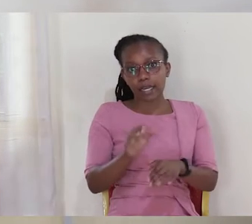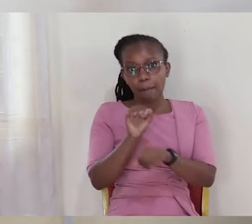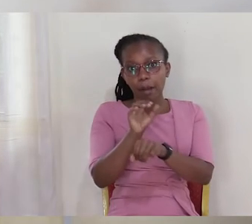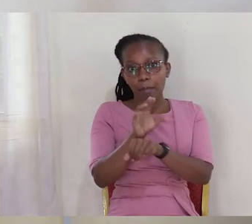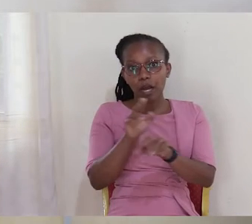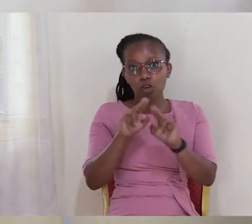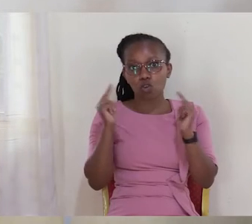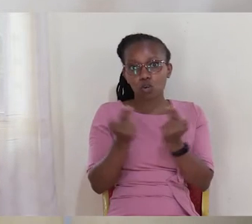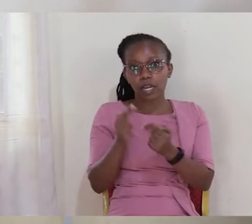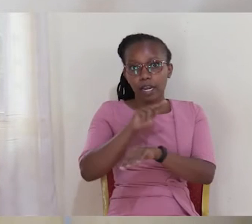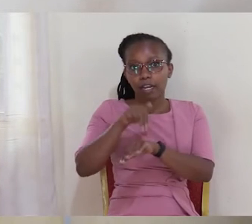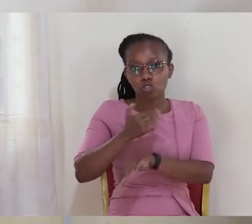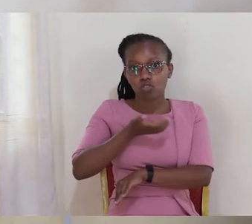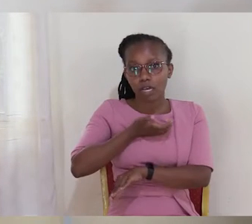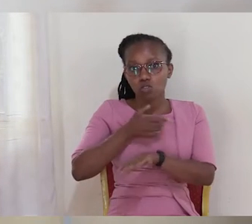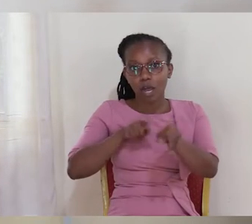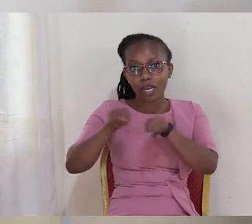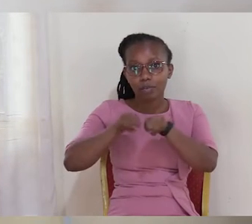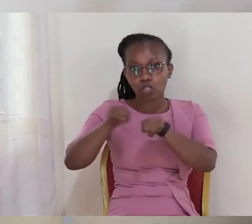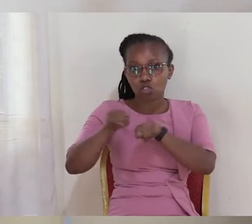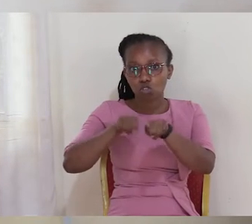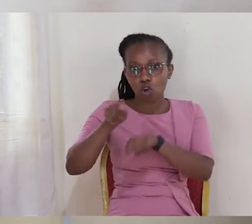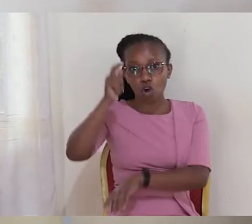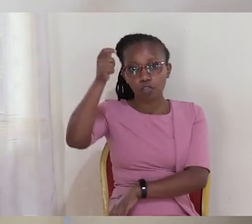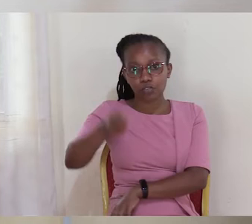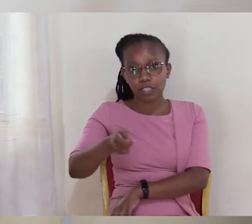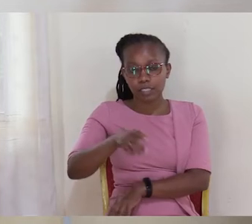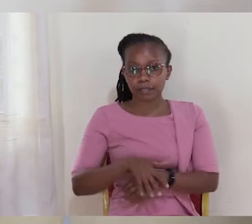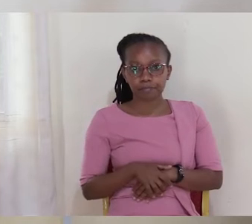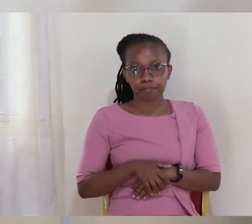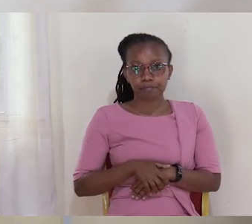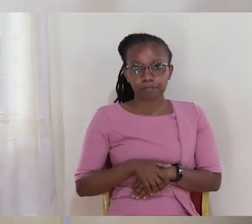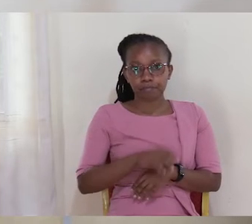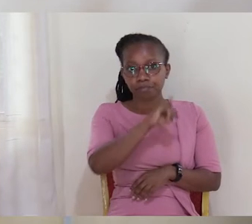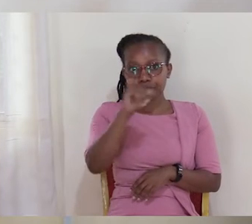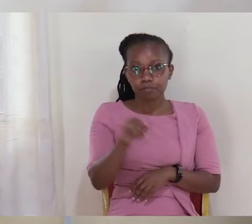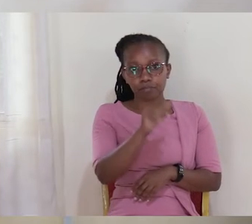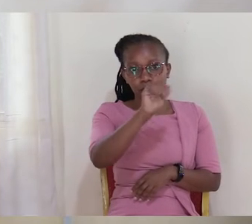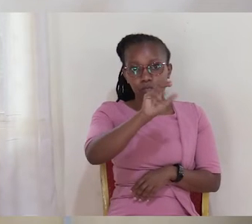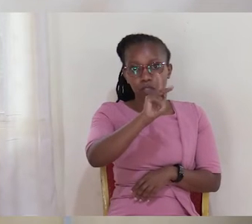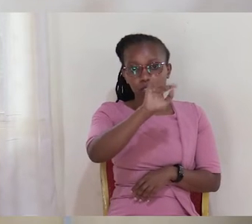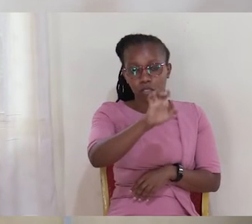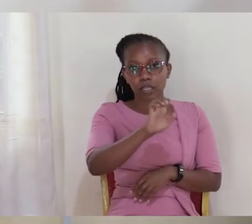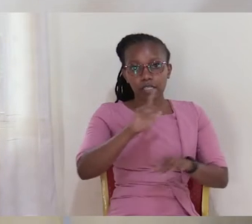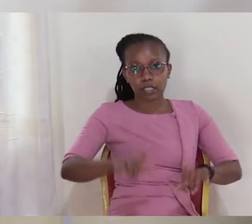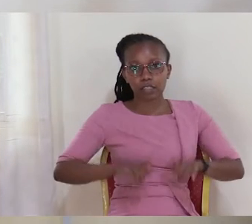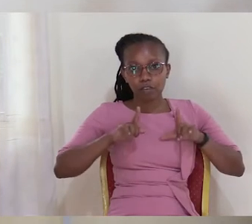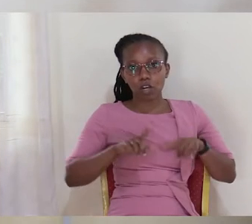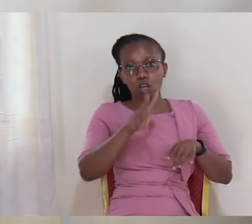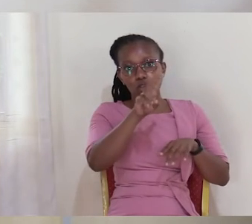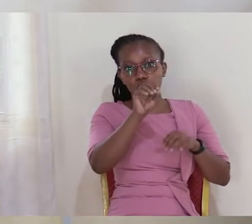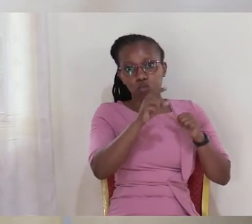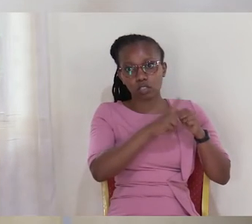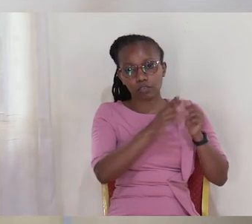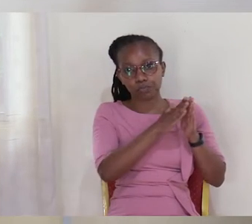Unit, National Council on the Administration of Justice. Ms. Jackie Muteri, survivor from the